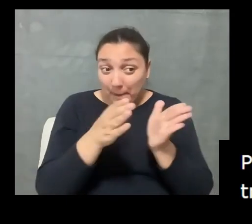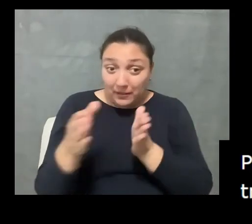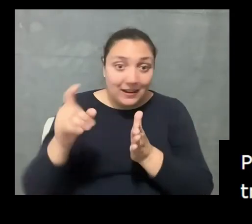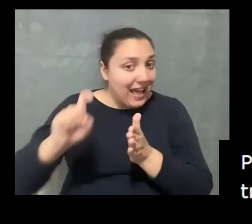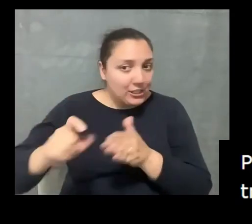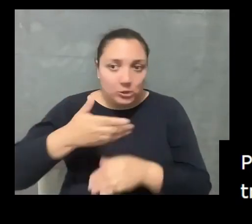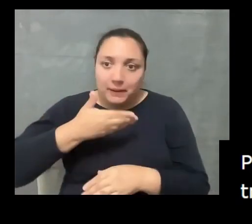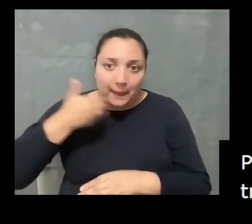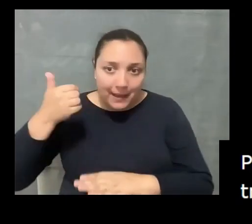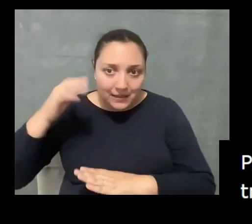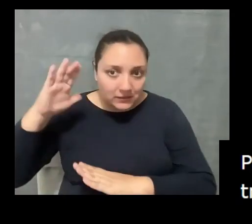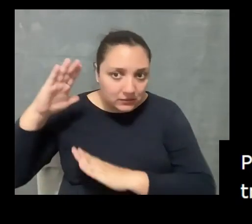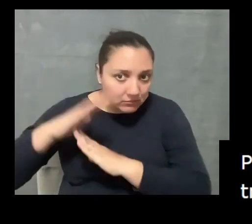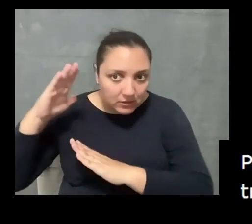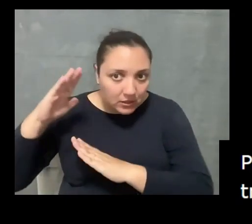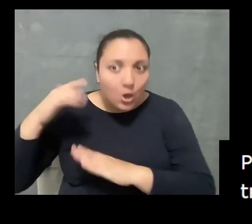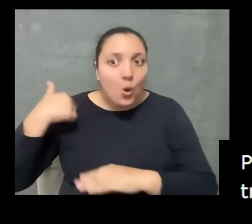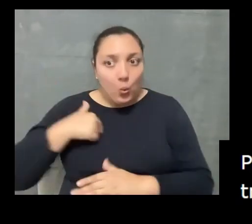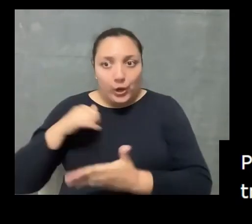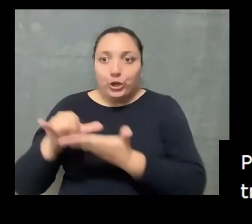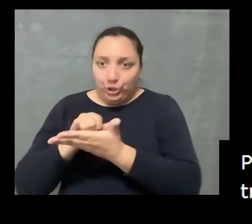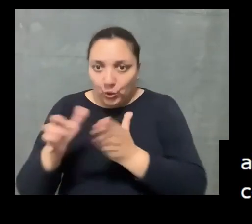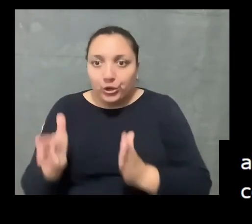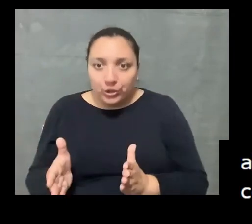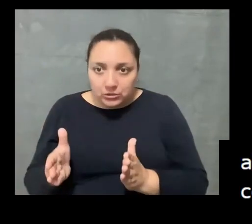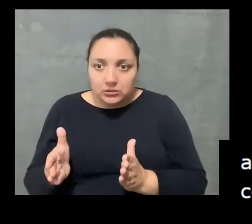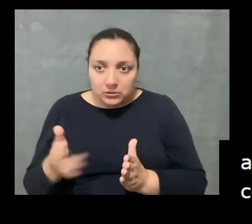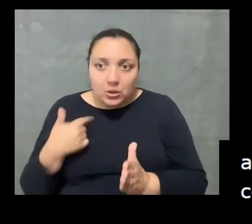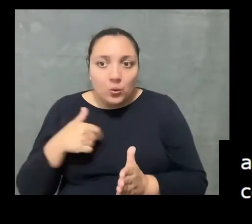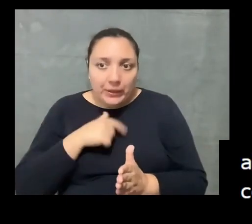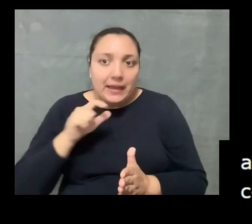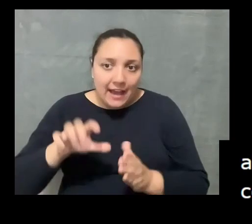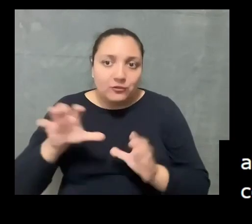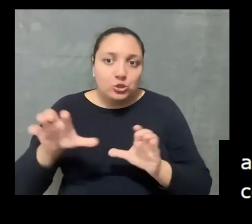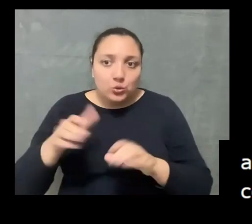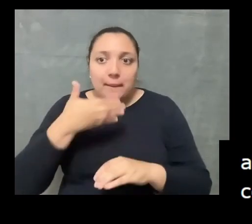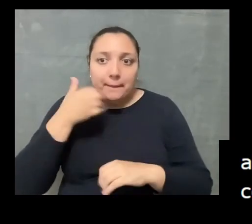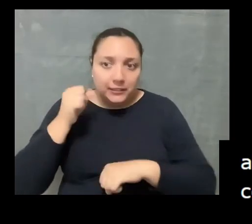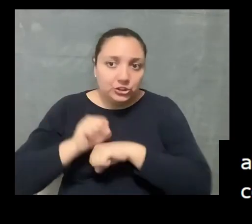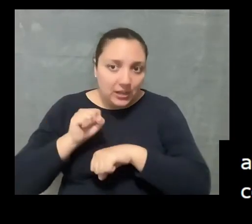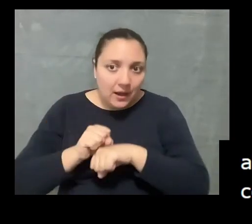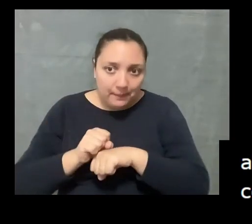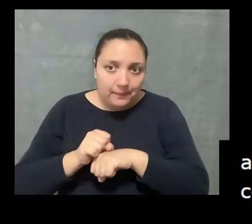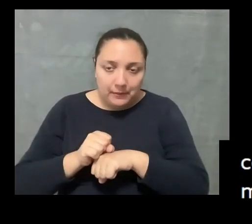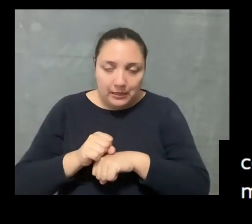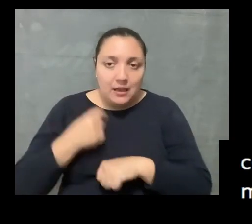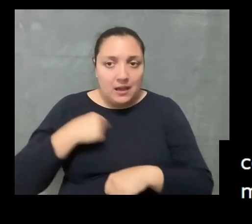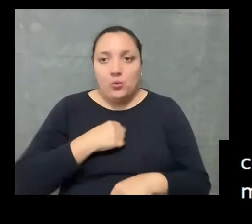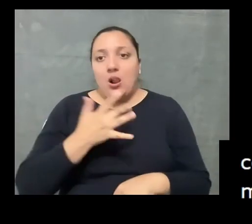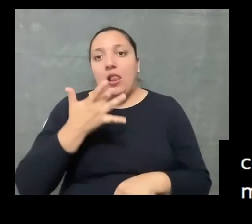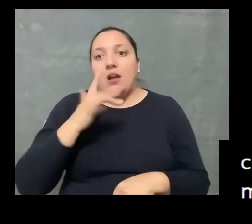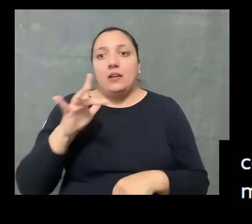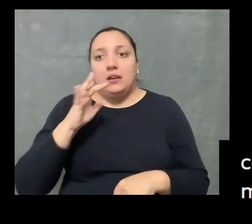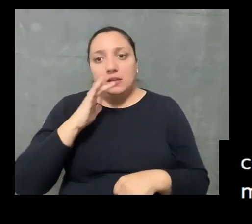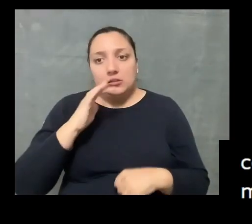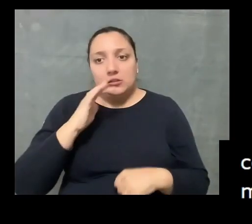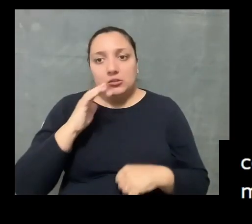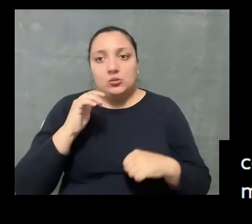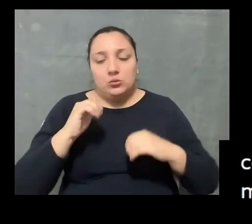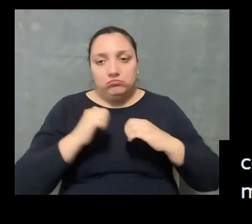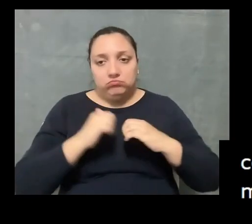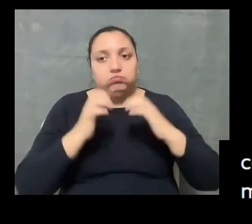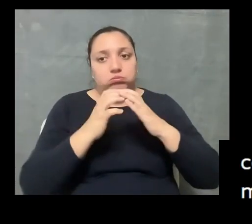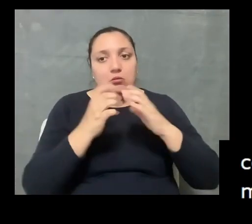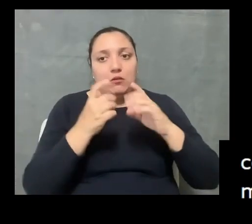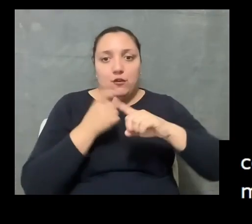We are New York. We're New Yorkers. We have to do the best job. And we're really, really lucky to be building from the foundation that you all have